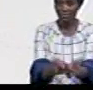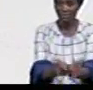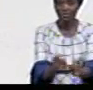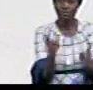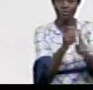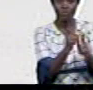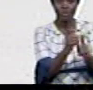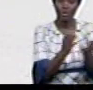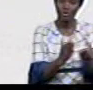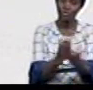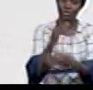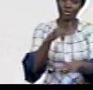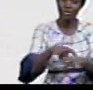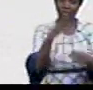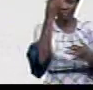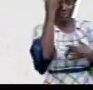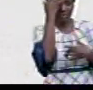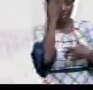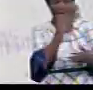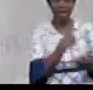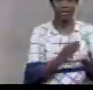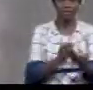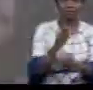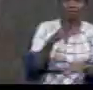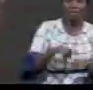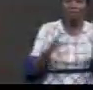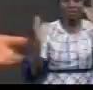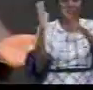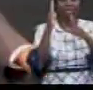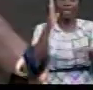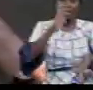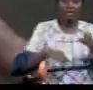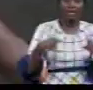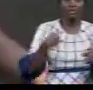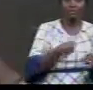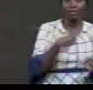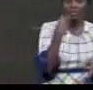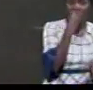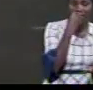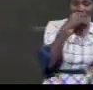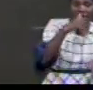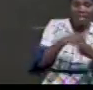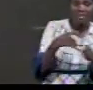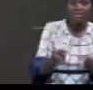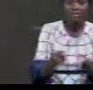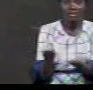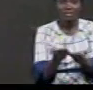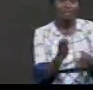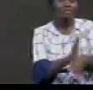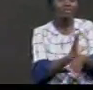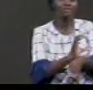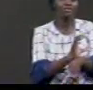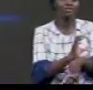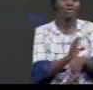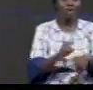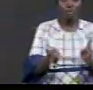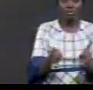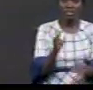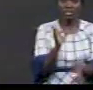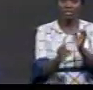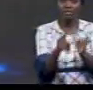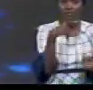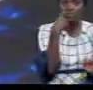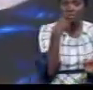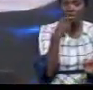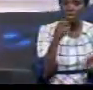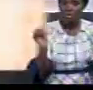during sickness and during storm than we say in the service. But if you say